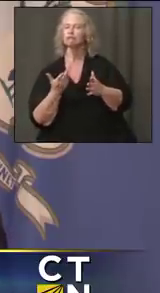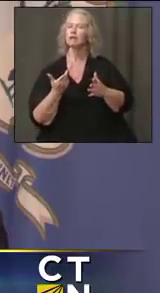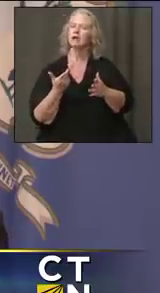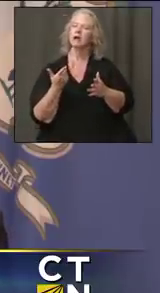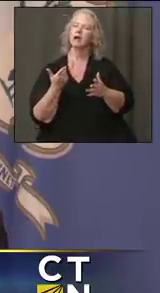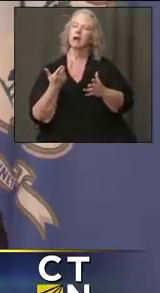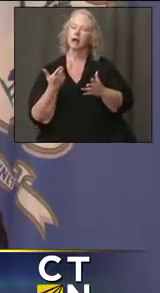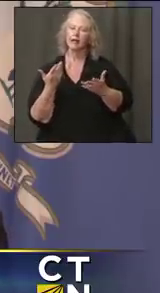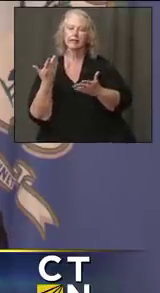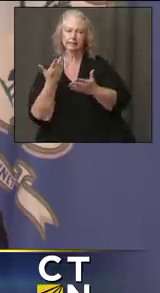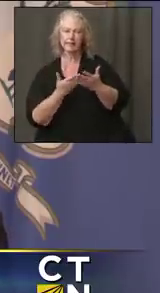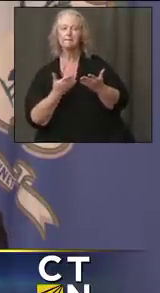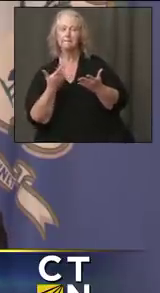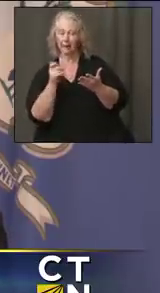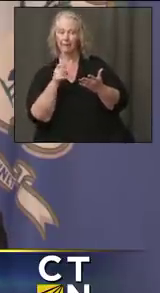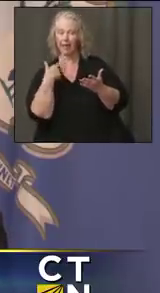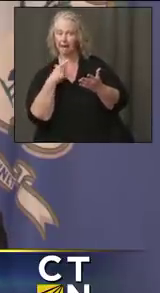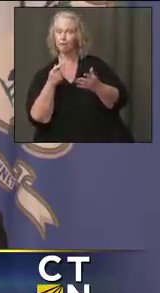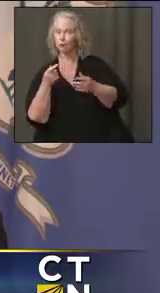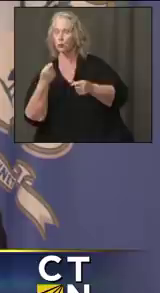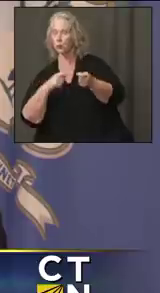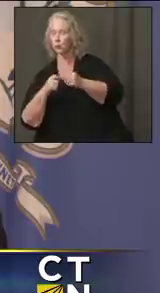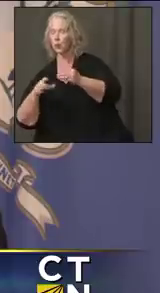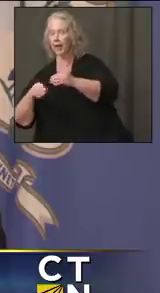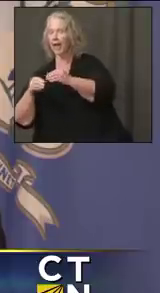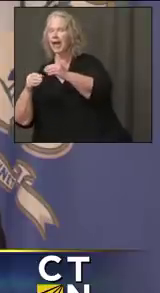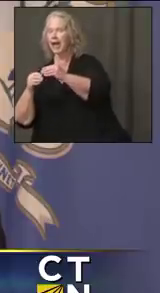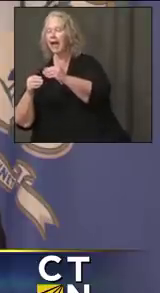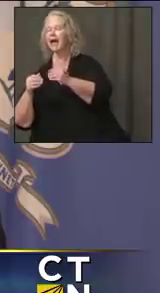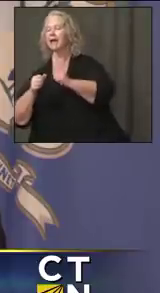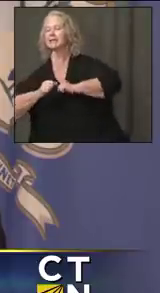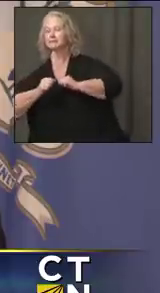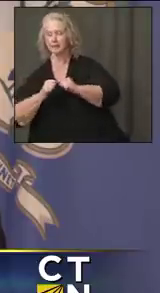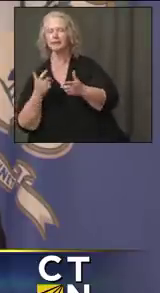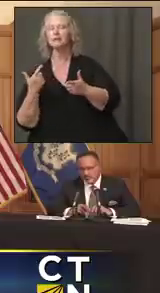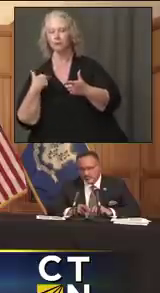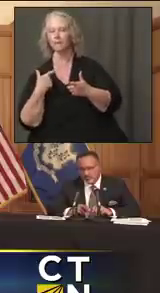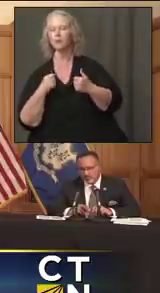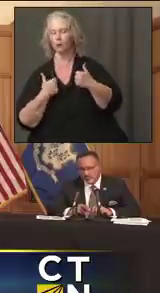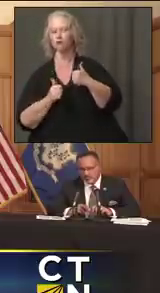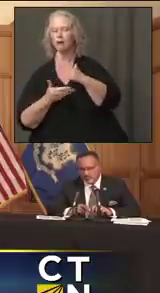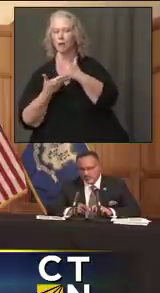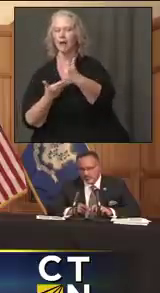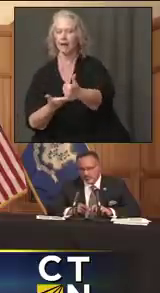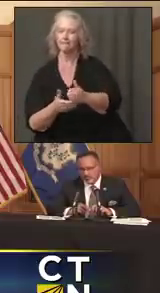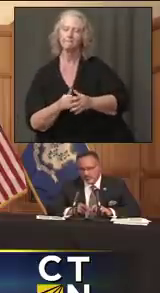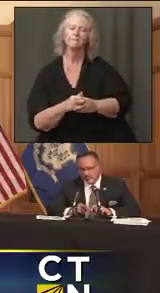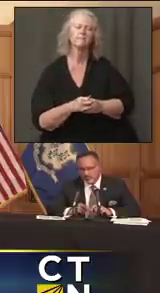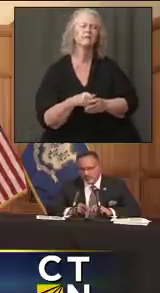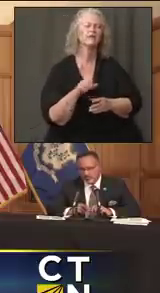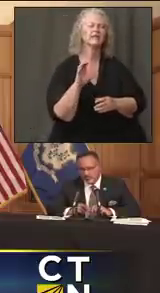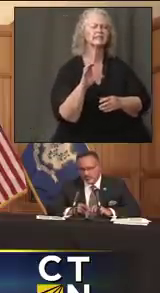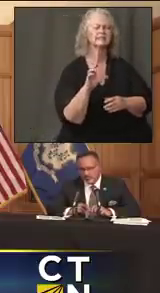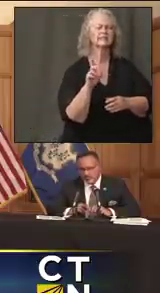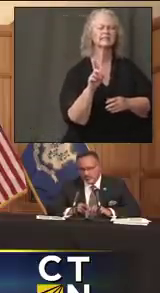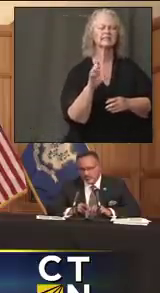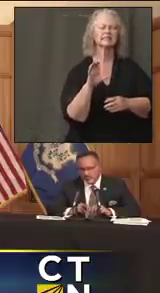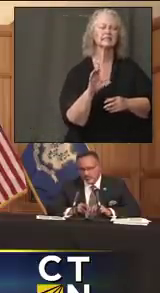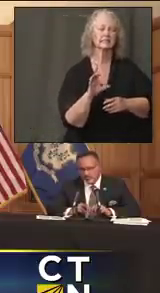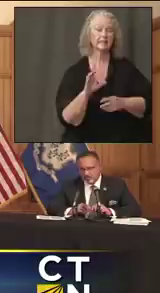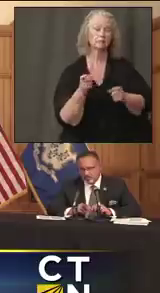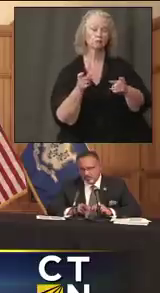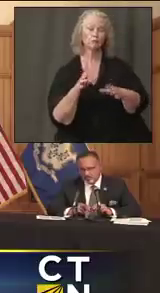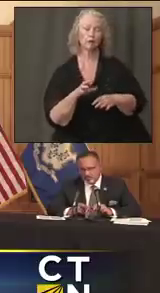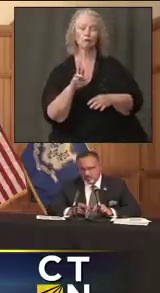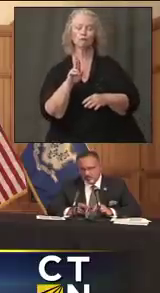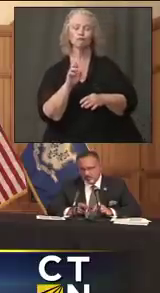require some capital expense, and we'll be there to help. One more question. The CDC director, Robert Redfield, said